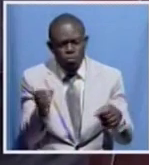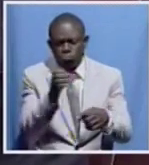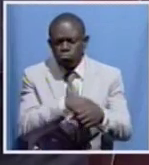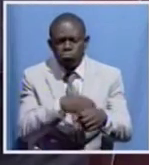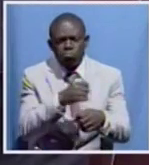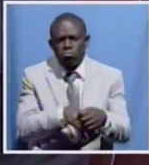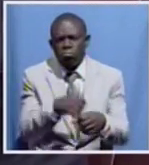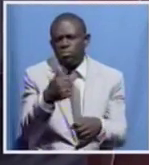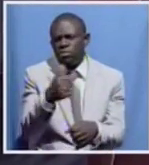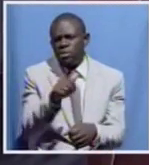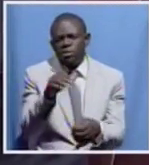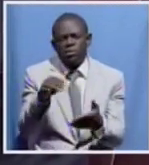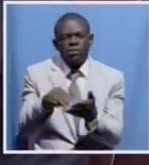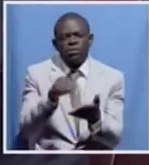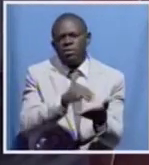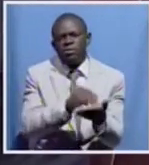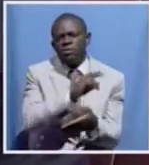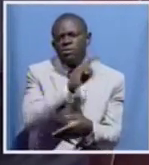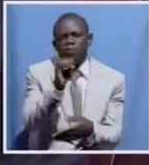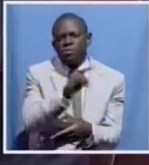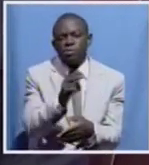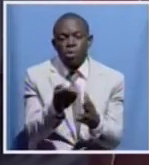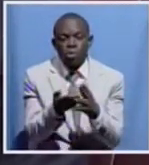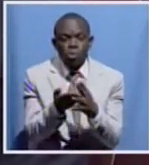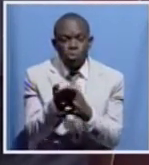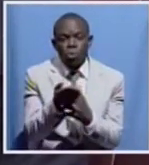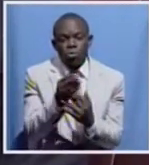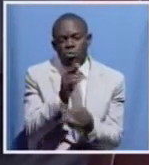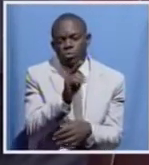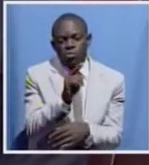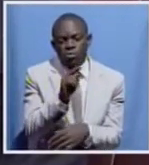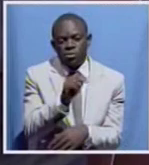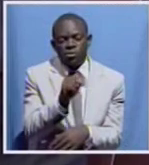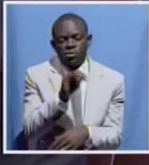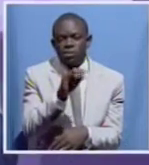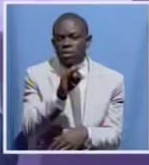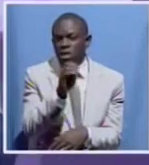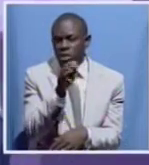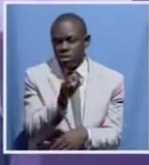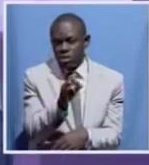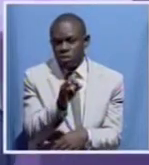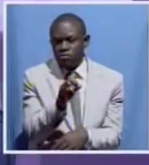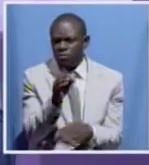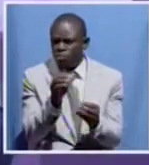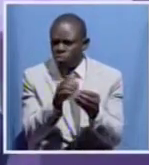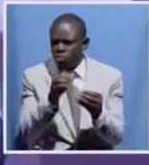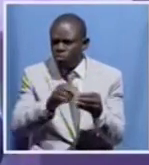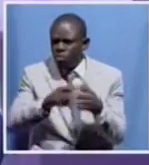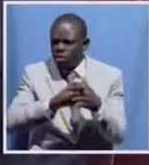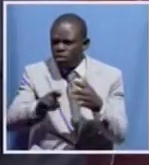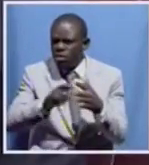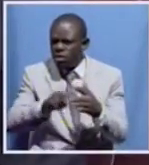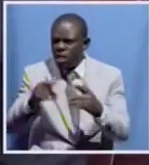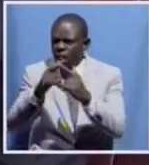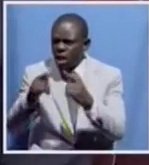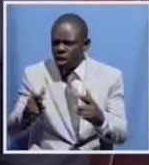through UNICEF in water reticulation, especially in the refugee areas, to ensure that people have